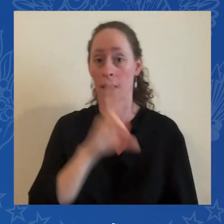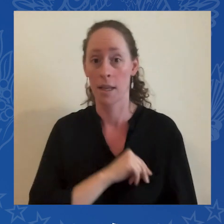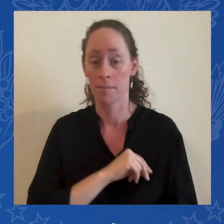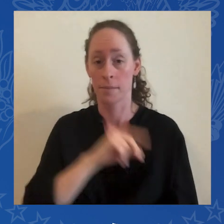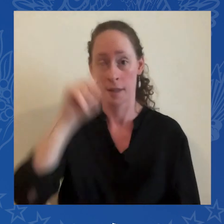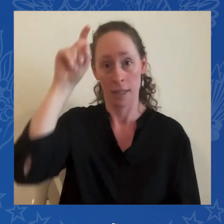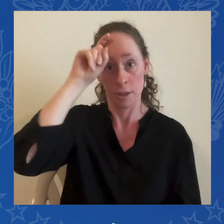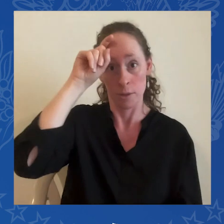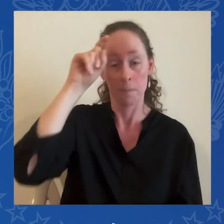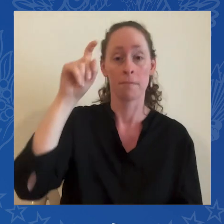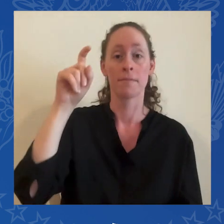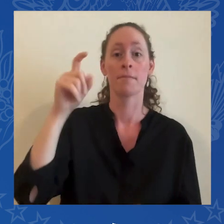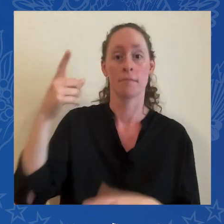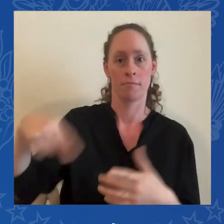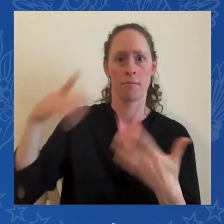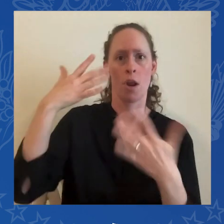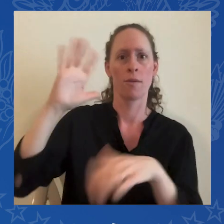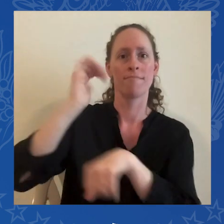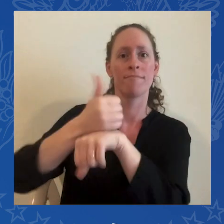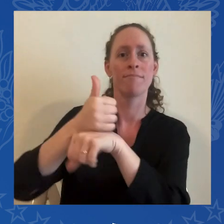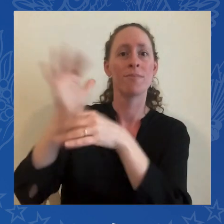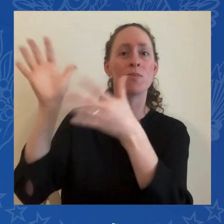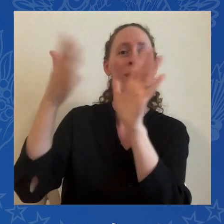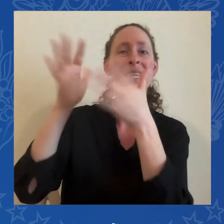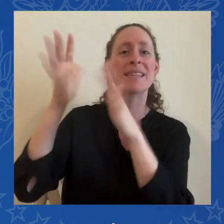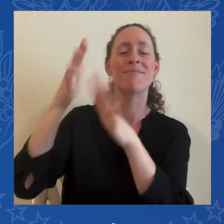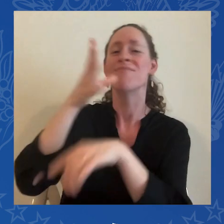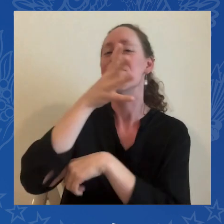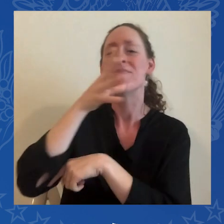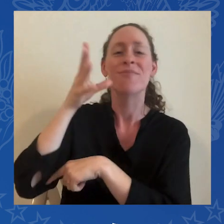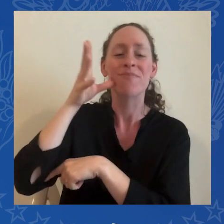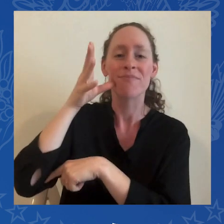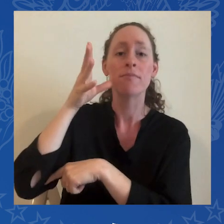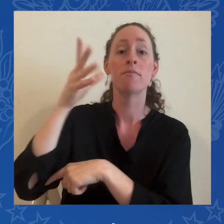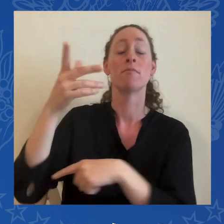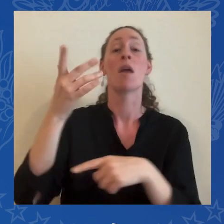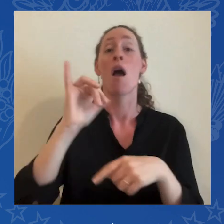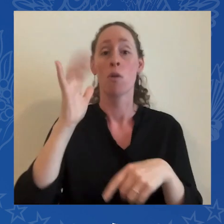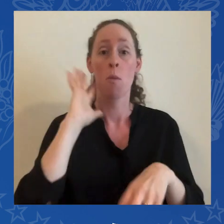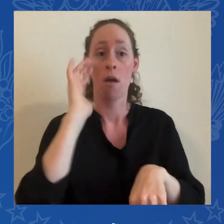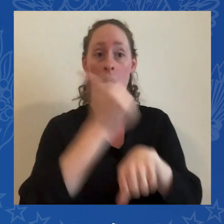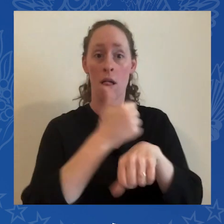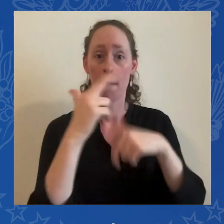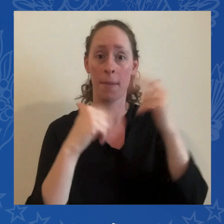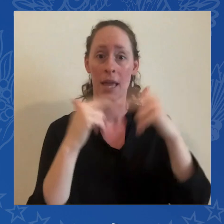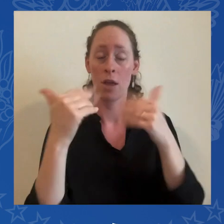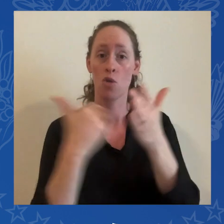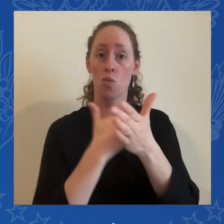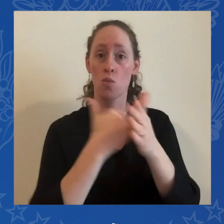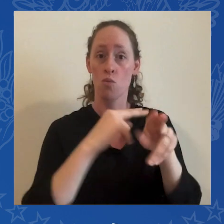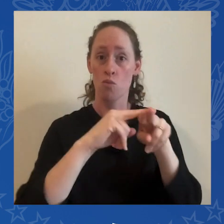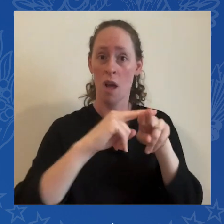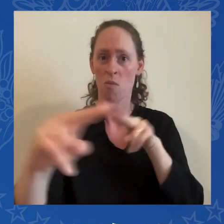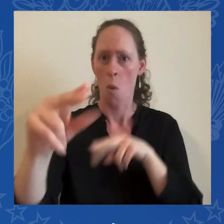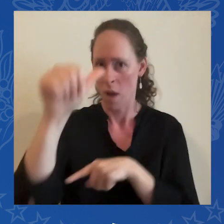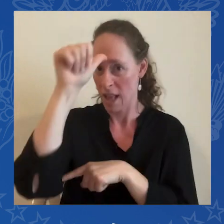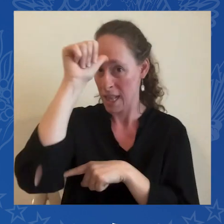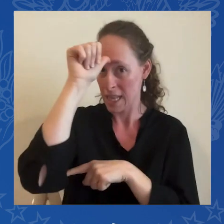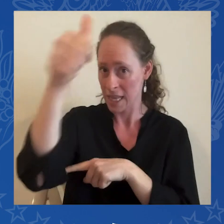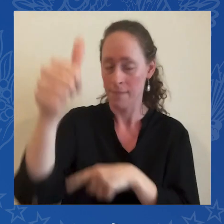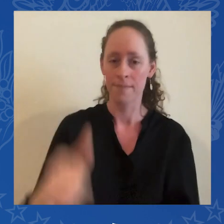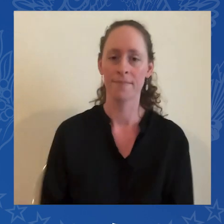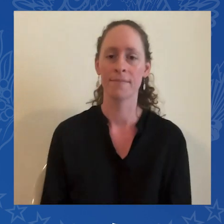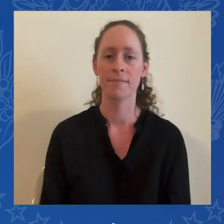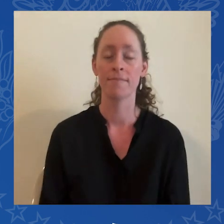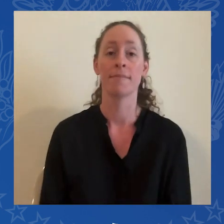and high-speed railroads, subways, ports, and cross-harbor roads in India, Bangladesh, and